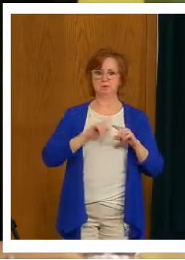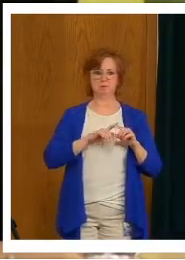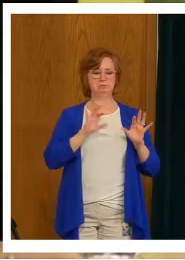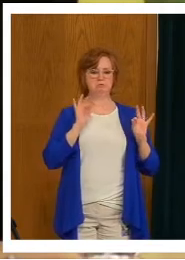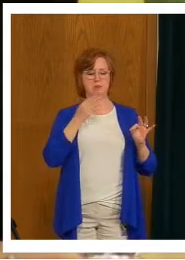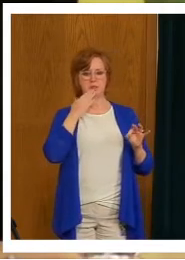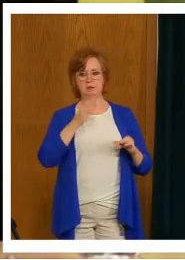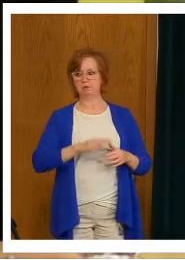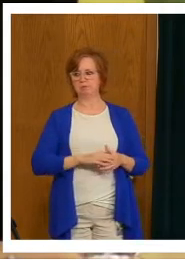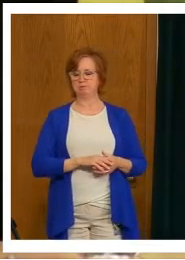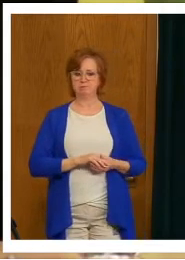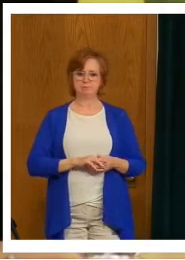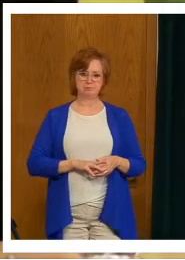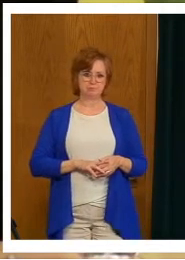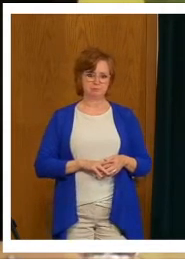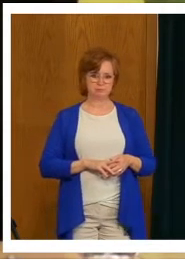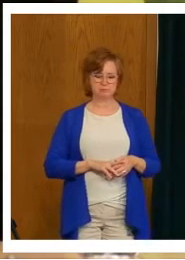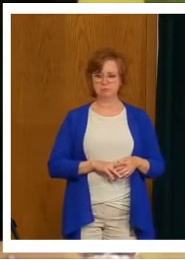it.